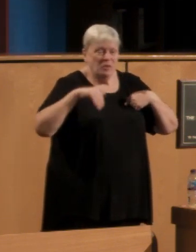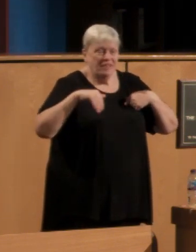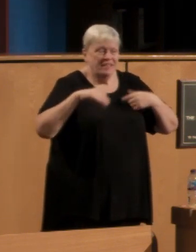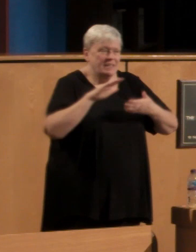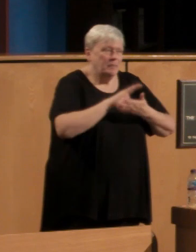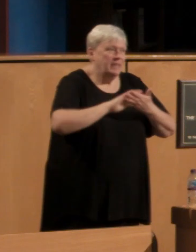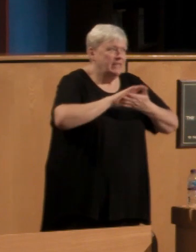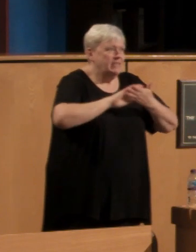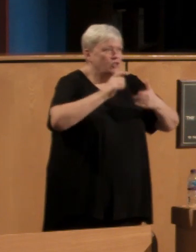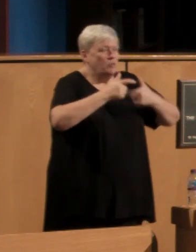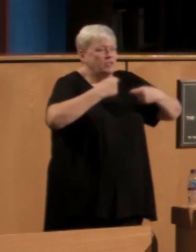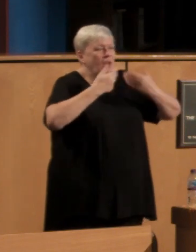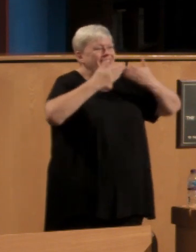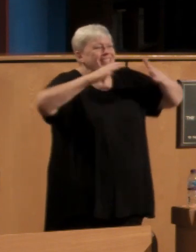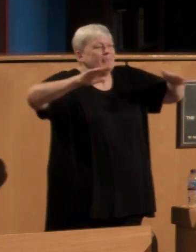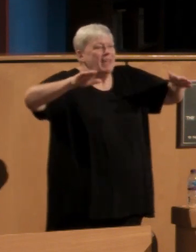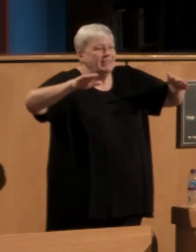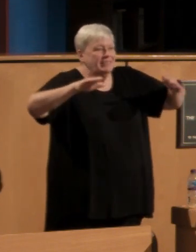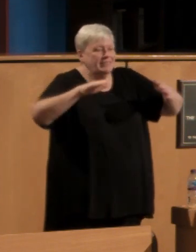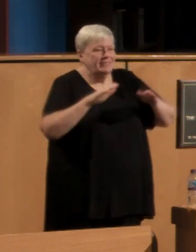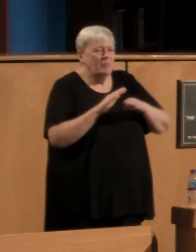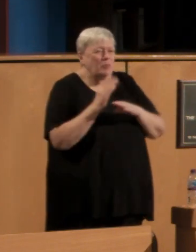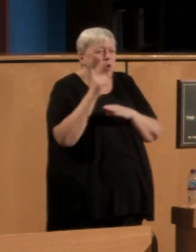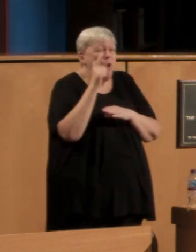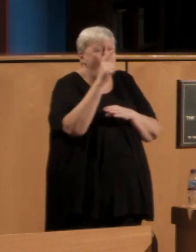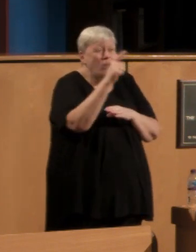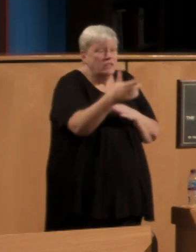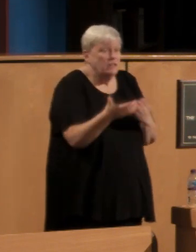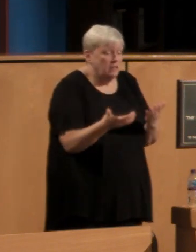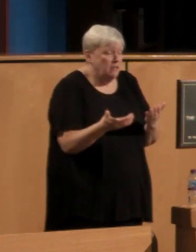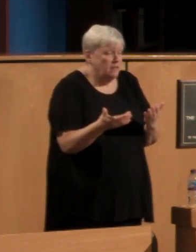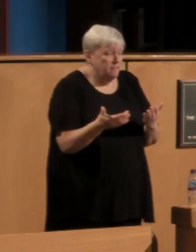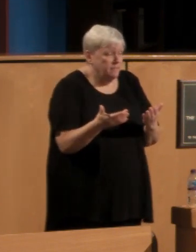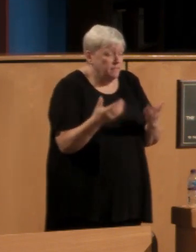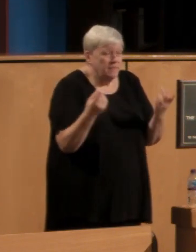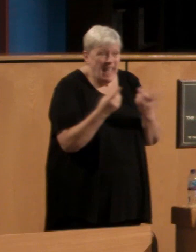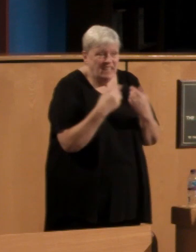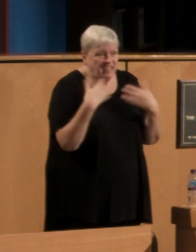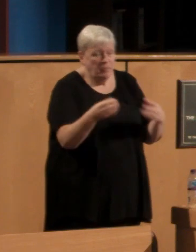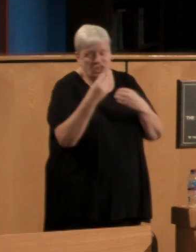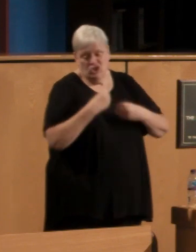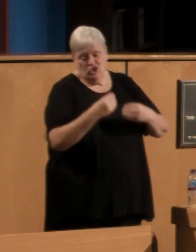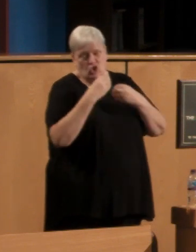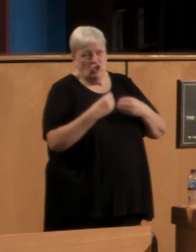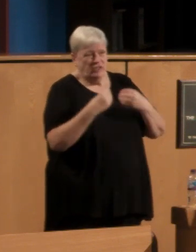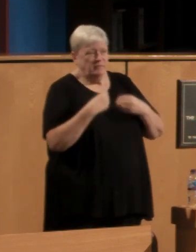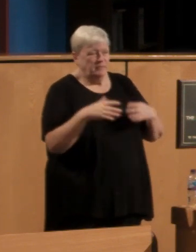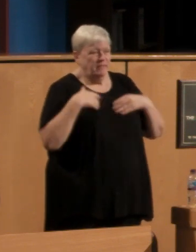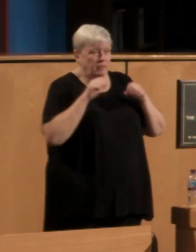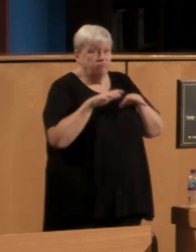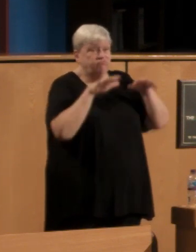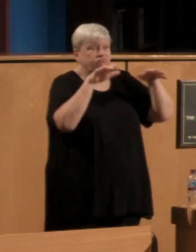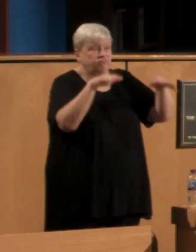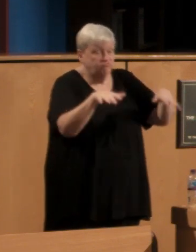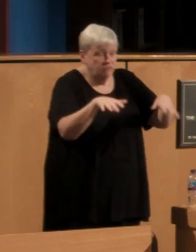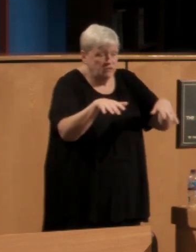about expanding beyond anything I was taught and sometimes still feel I can be,